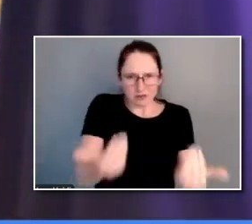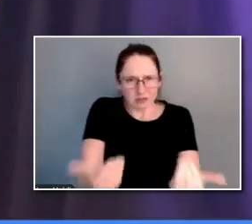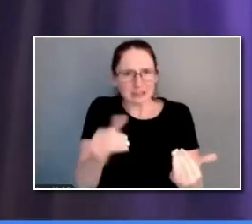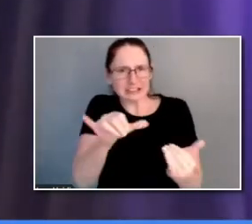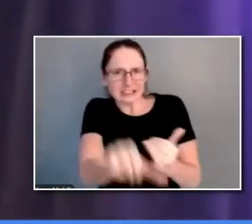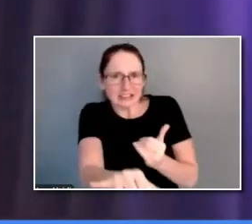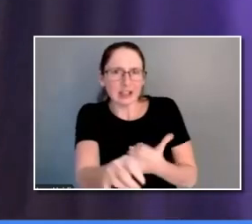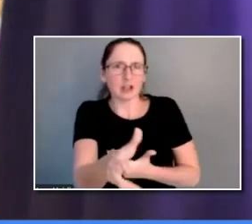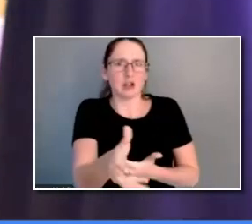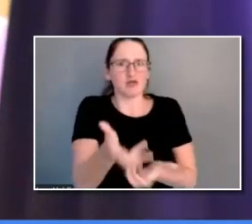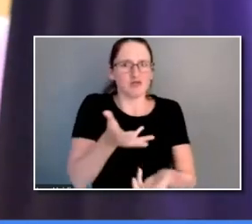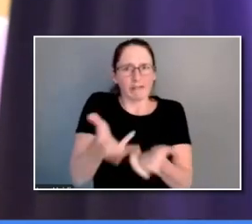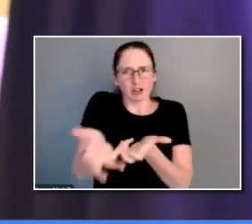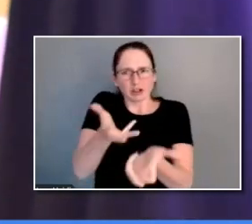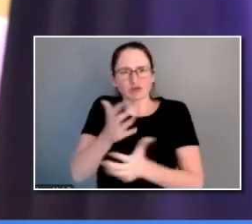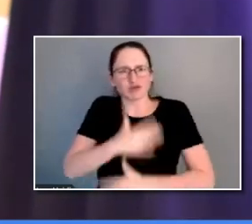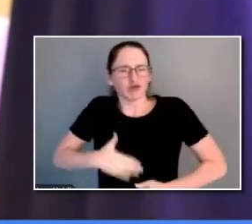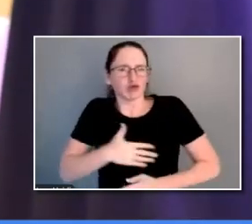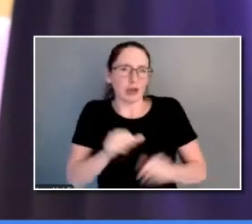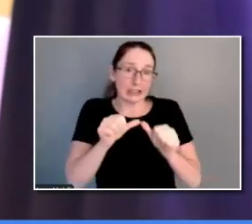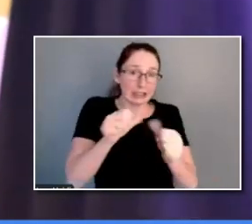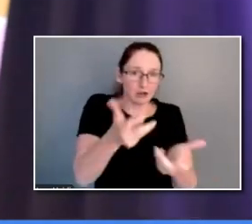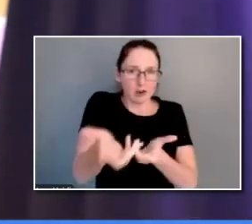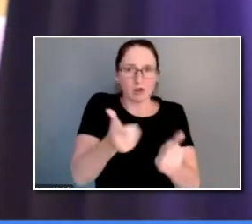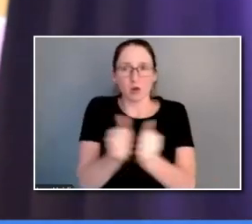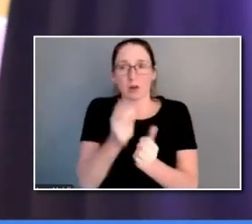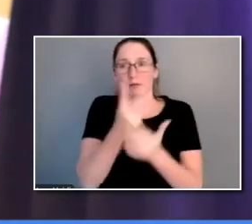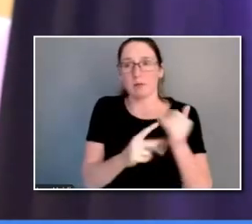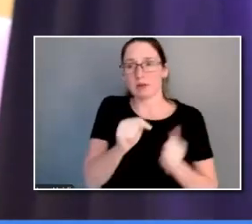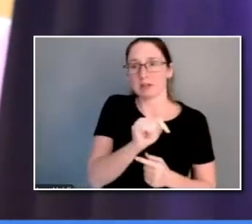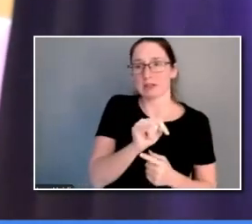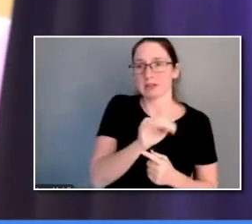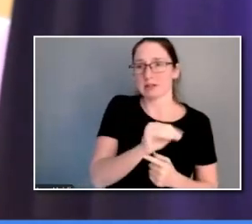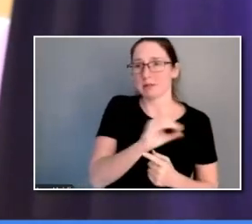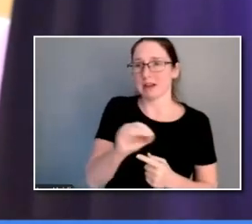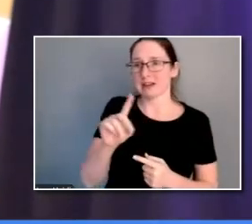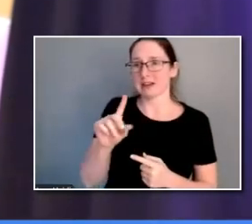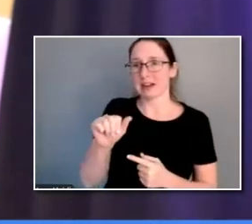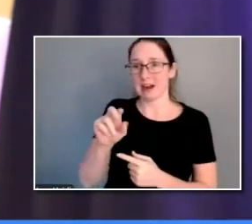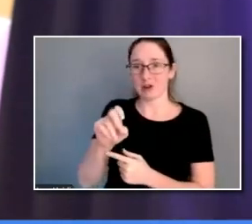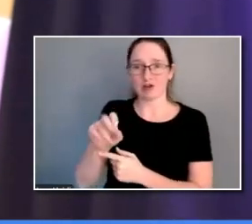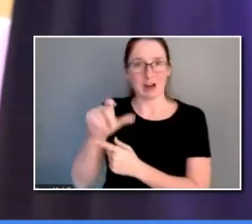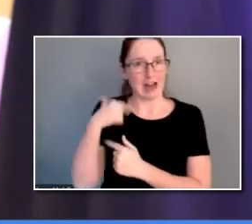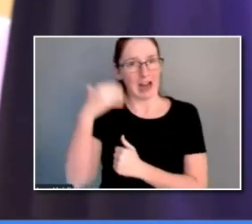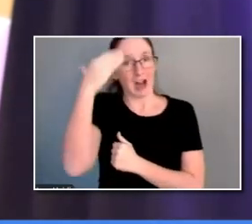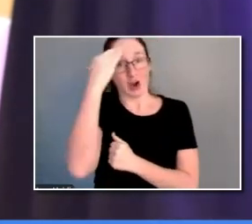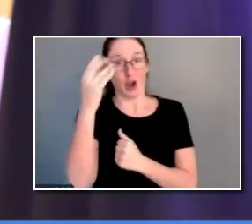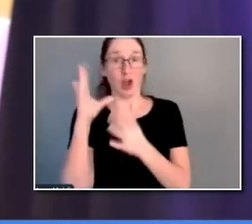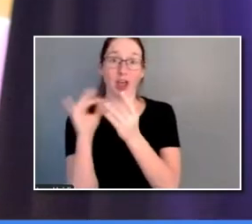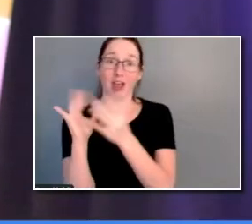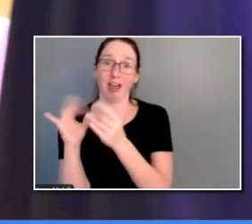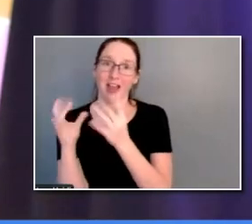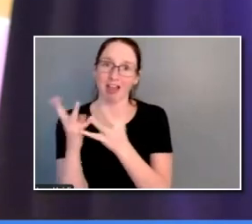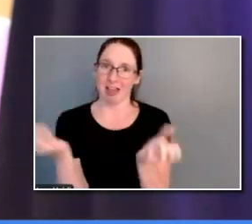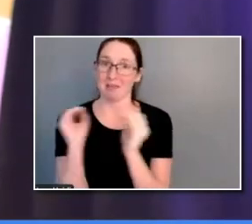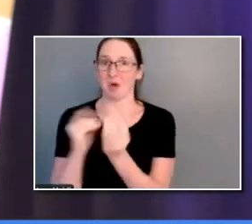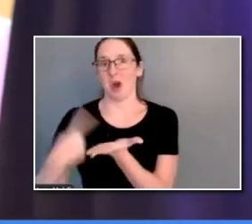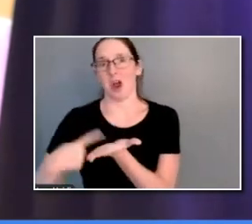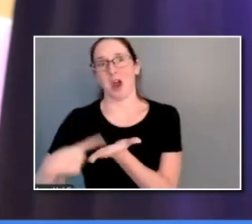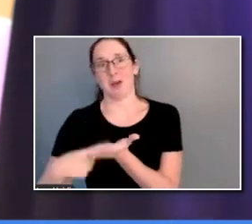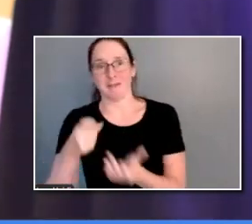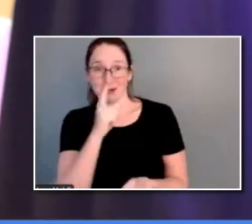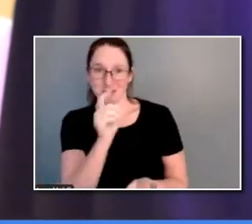this conversation, continue the conversation with both Tim and DeAndre. I know people here have more to say to those two. There's a lot more to talk about for